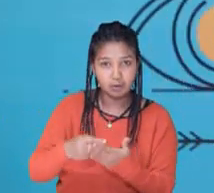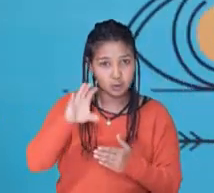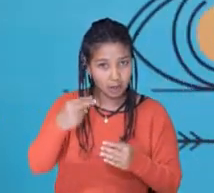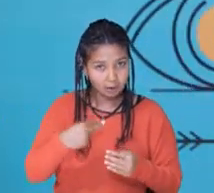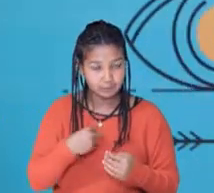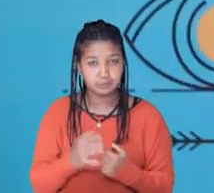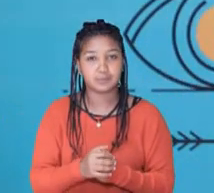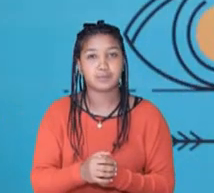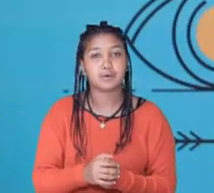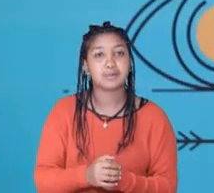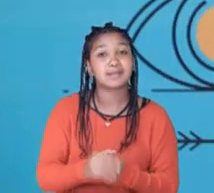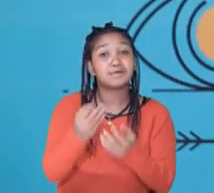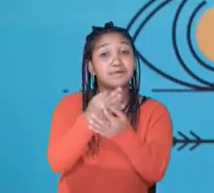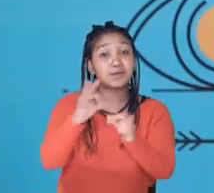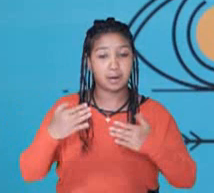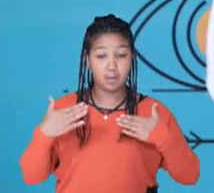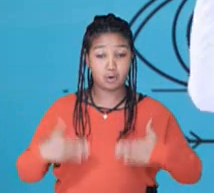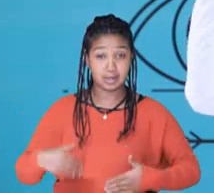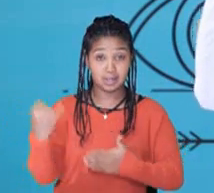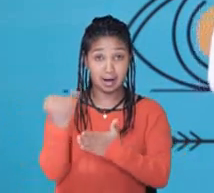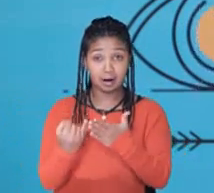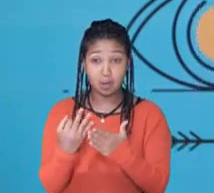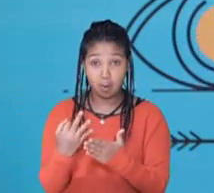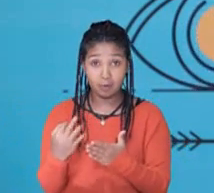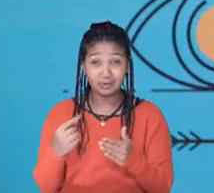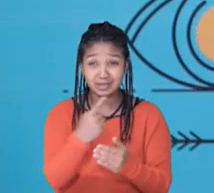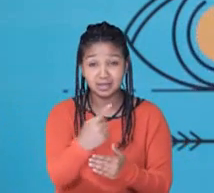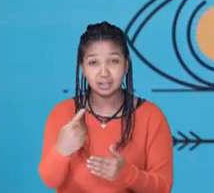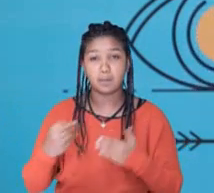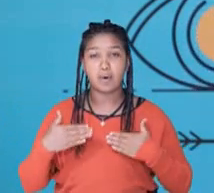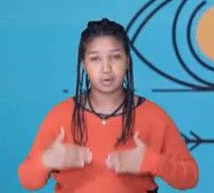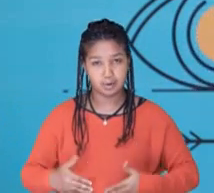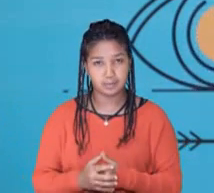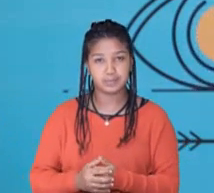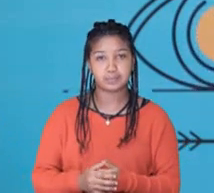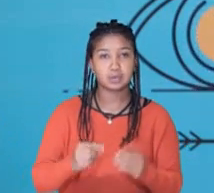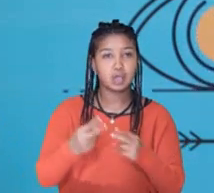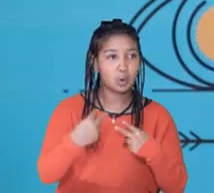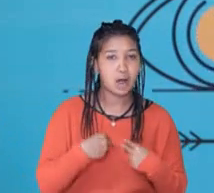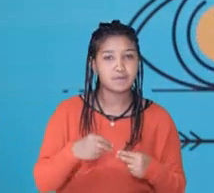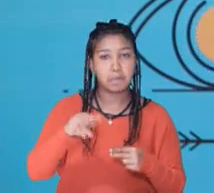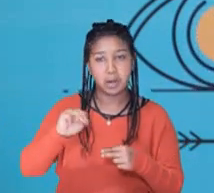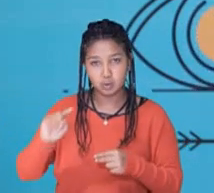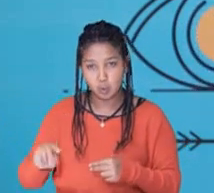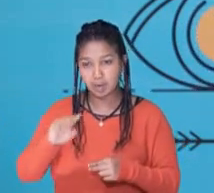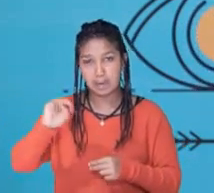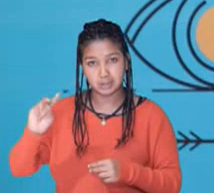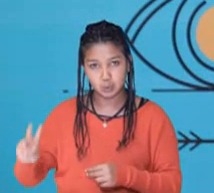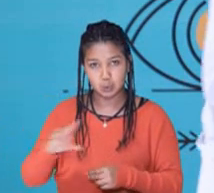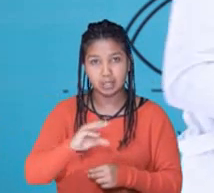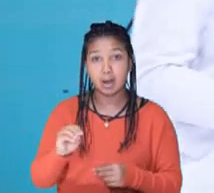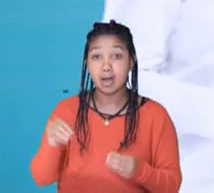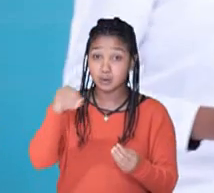should have to have the free body diagrams of each bodies. Okay? Here we have mass 1, mass 2,